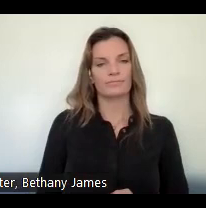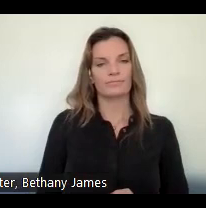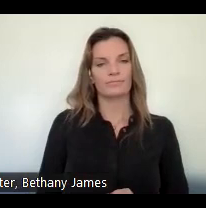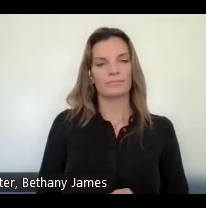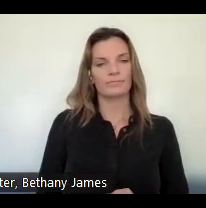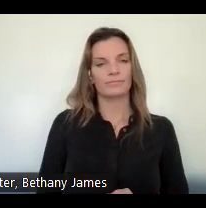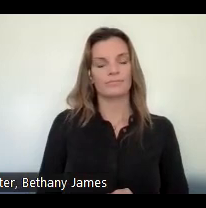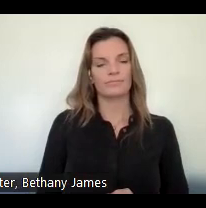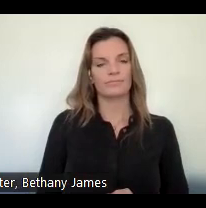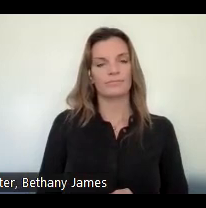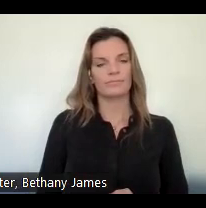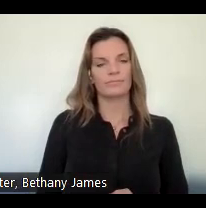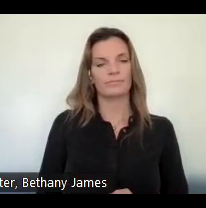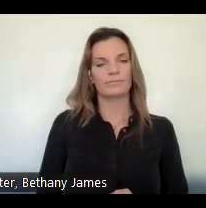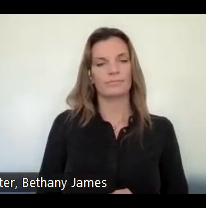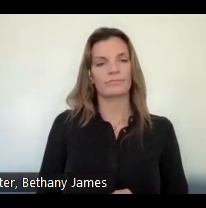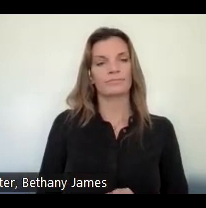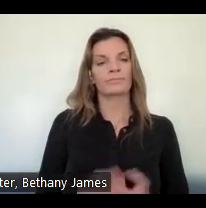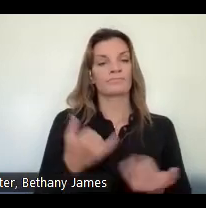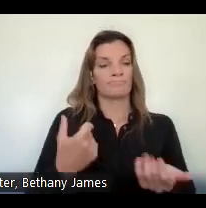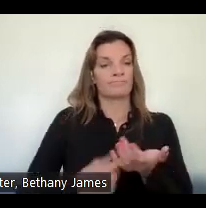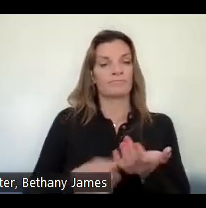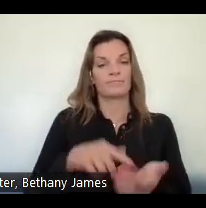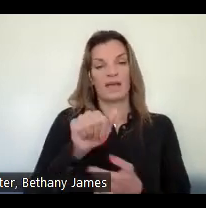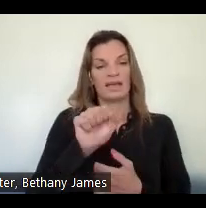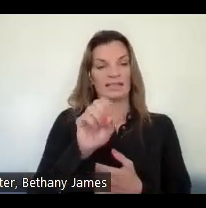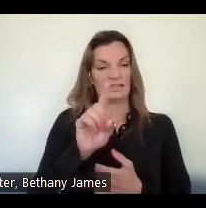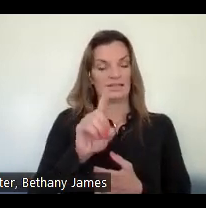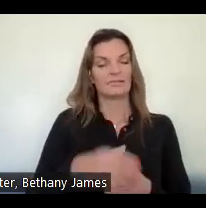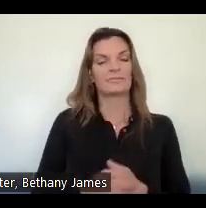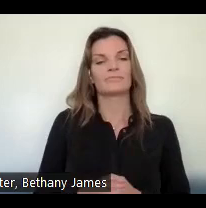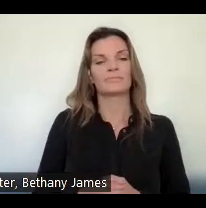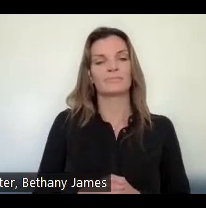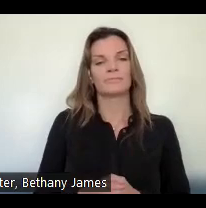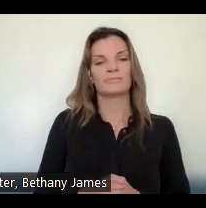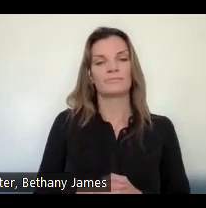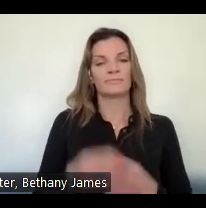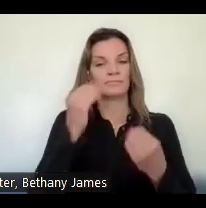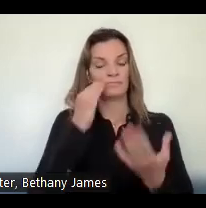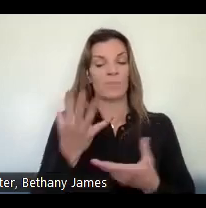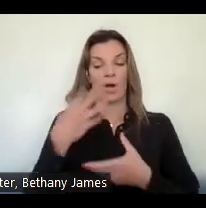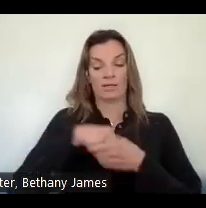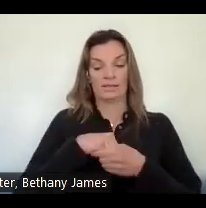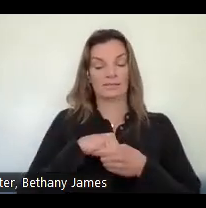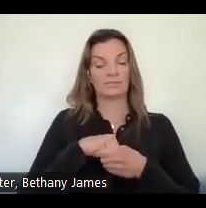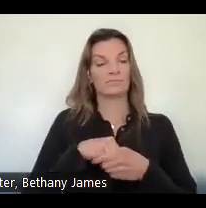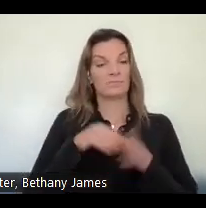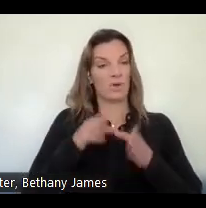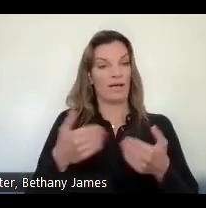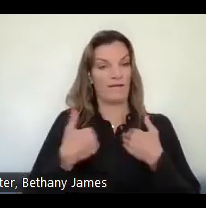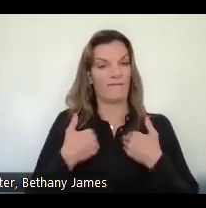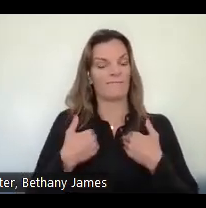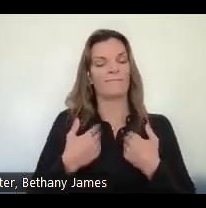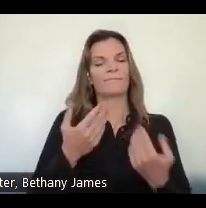And since we'll be focusing on ASD throughout much of the presentation, I did want to highlight that each autistic person has a unique set